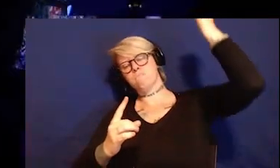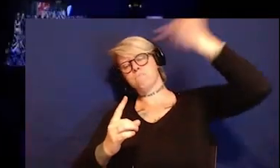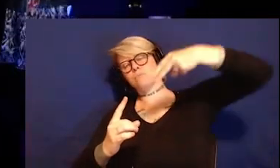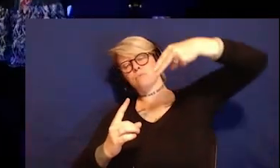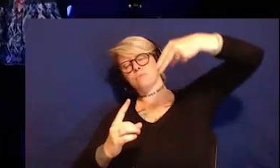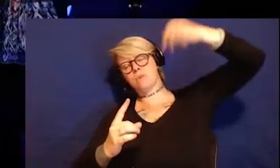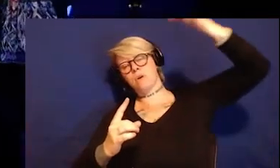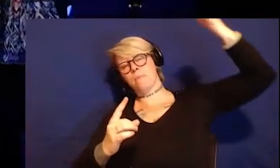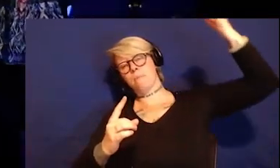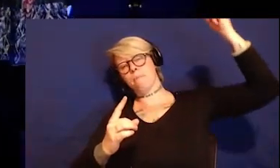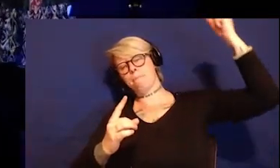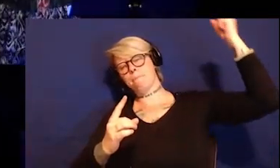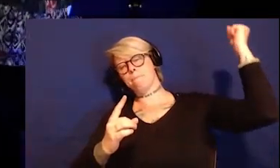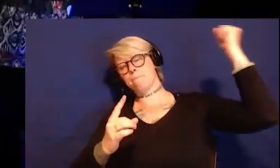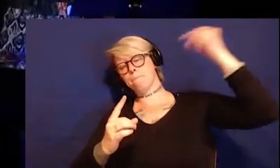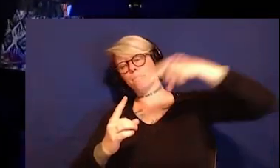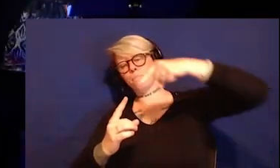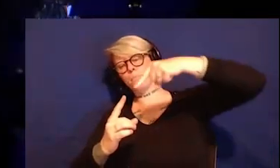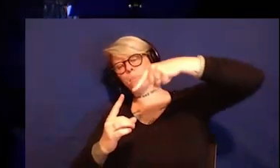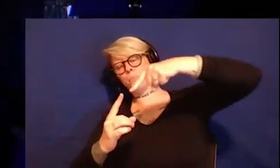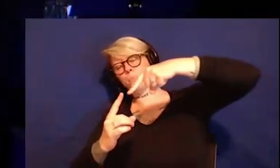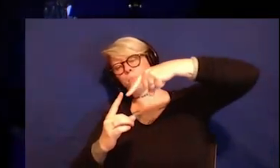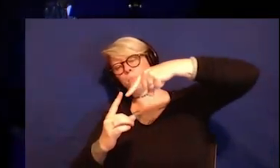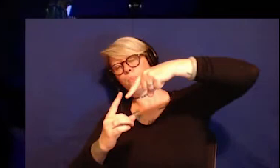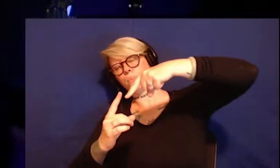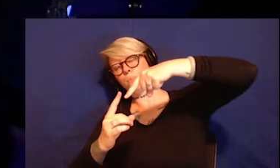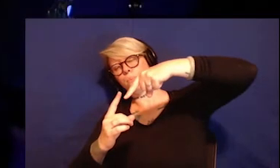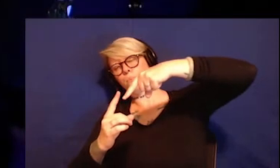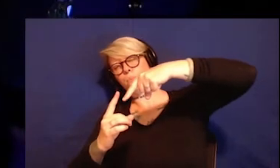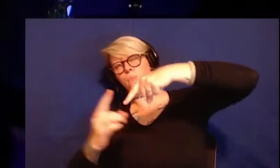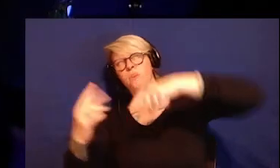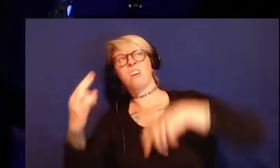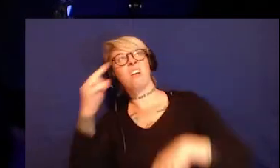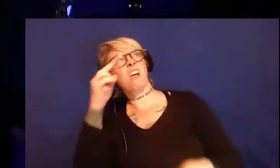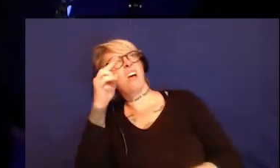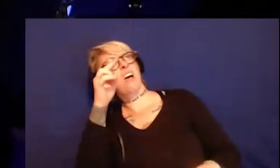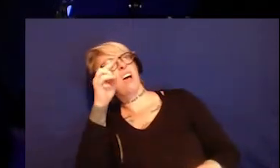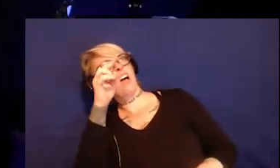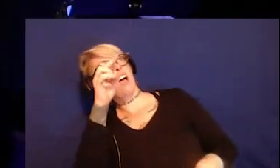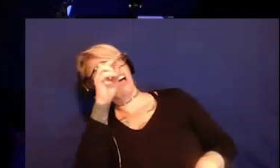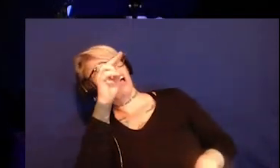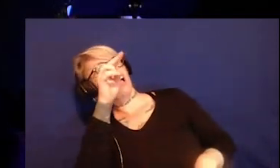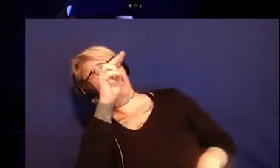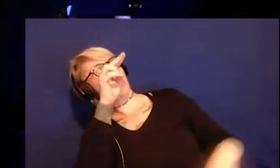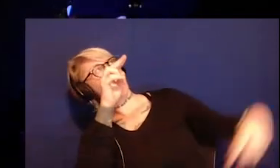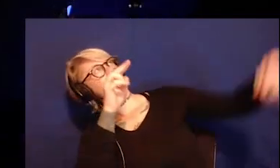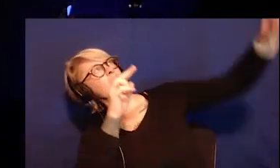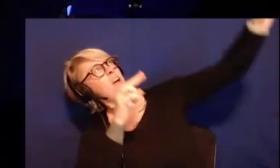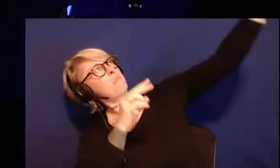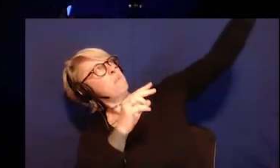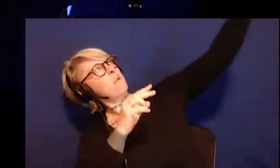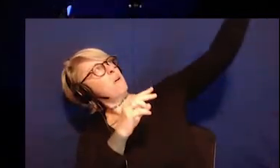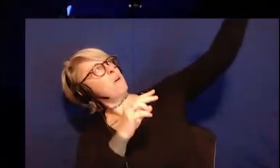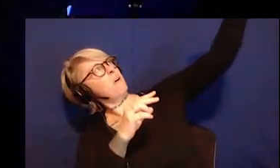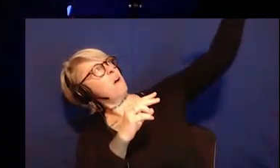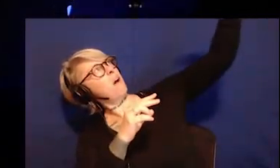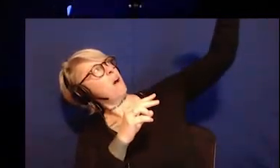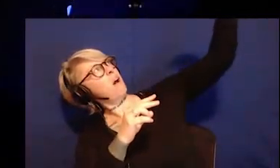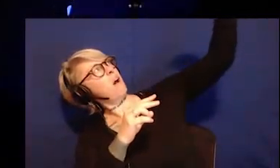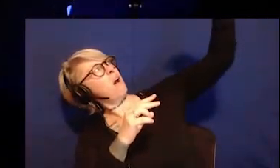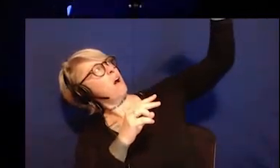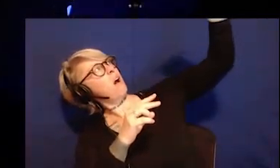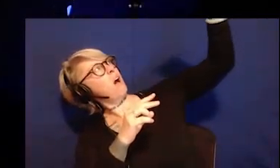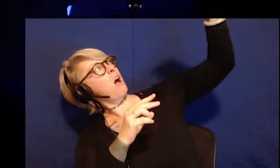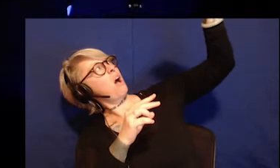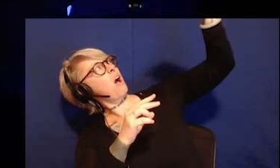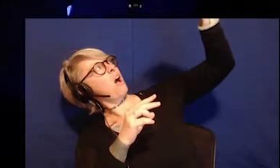lance towards her nemesis, who's watching her with a sadistic look on her face. In slow motion, the weapon gets closer